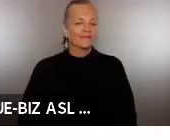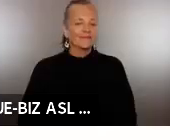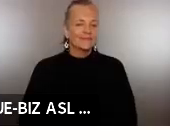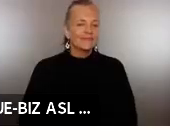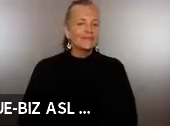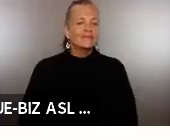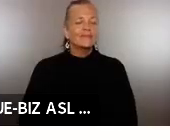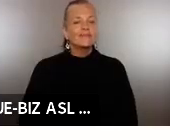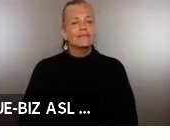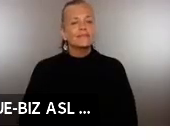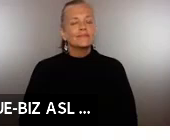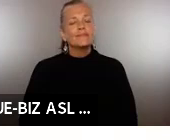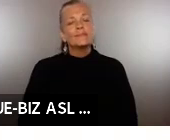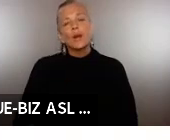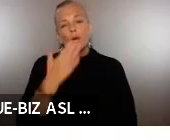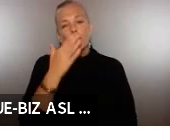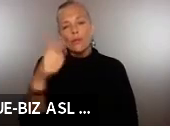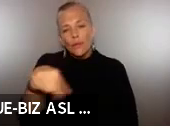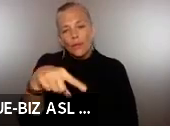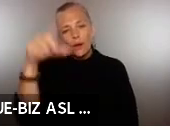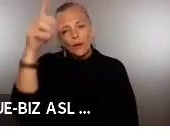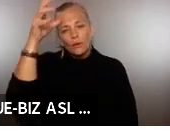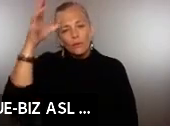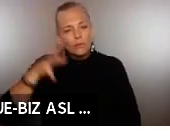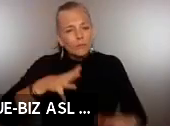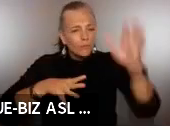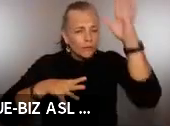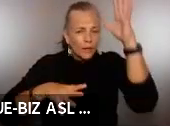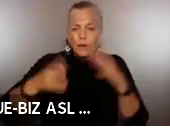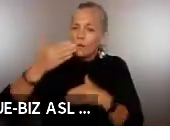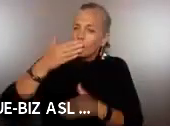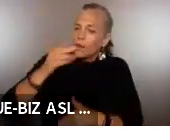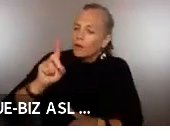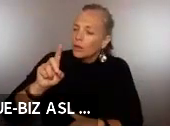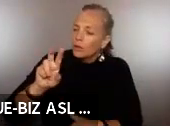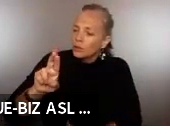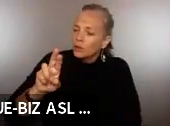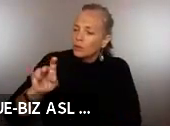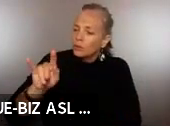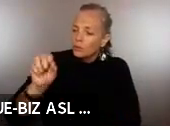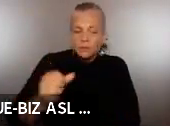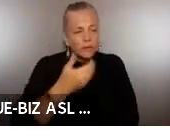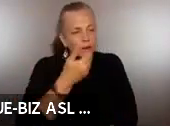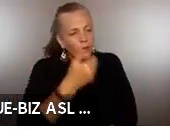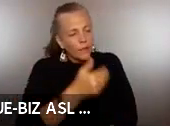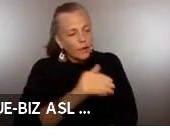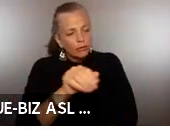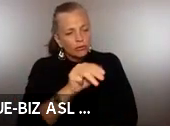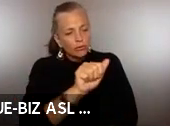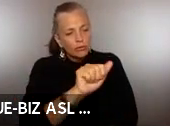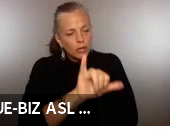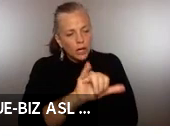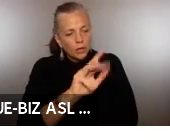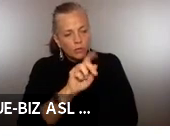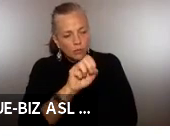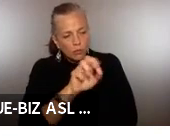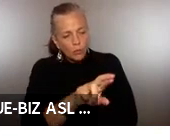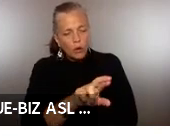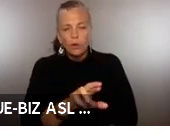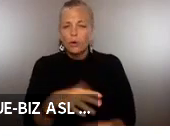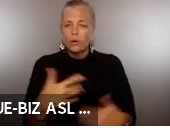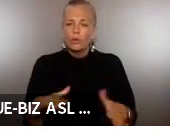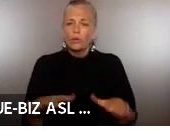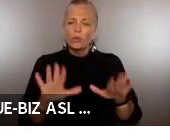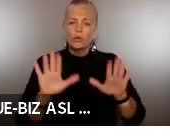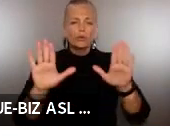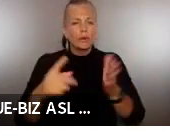So thank you gentlemen so much. Thank you, Dr. Williams. Thank you, Jay Walker. Great conversation. I think, yeah, we